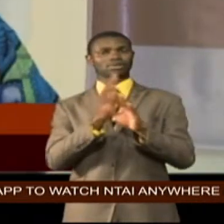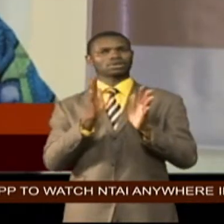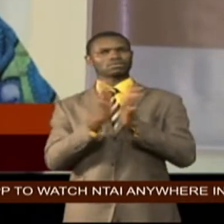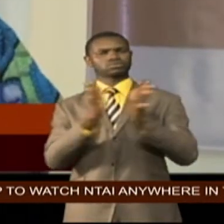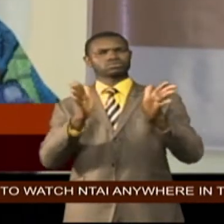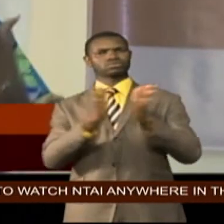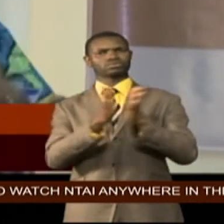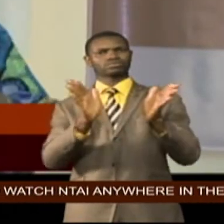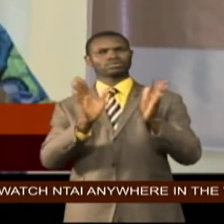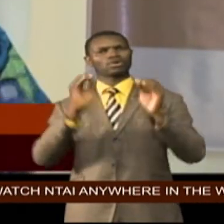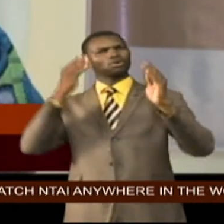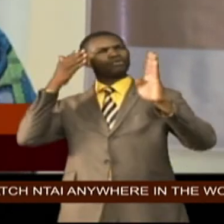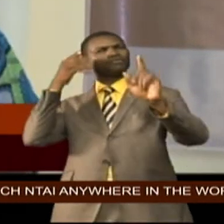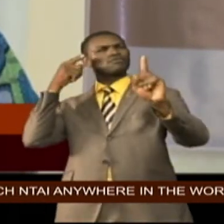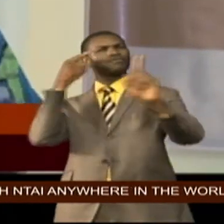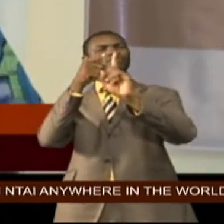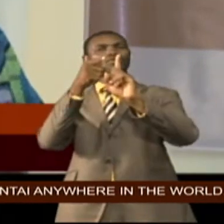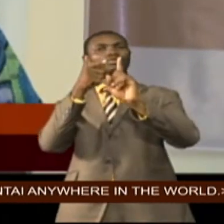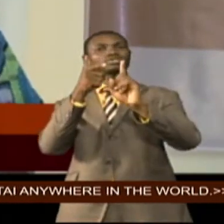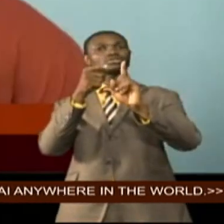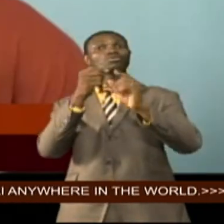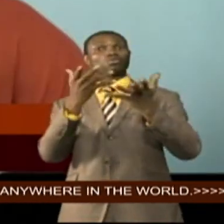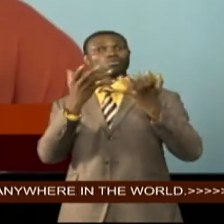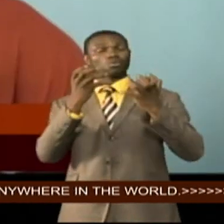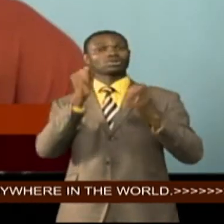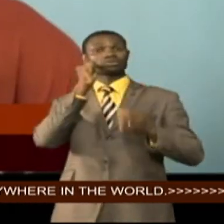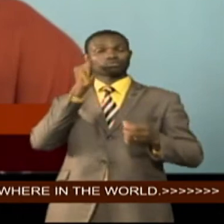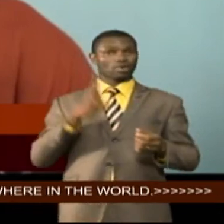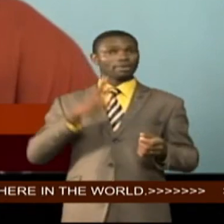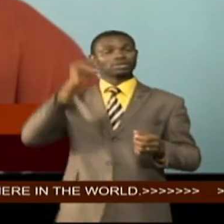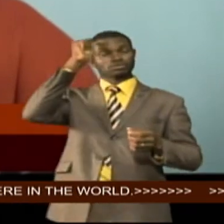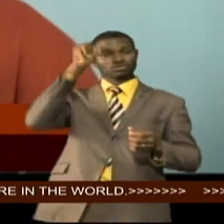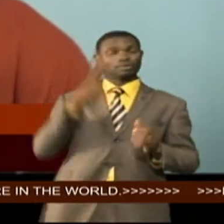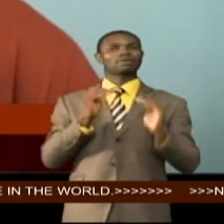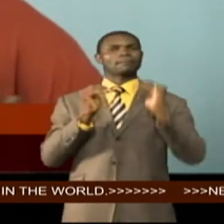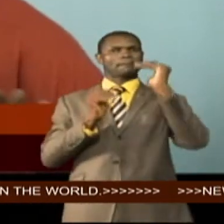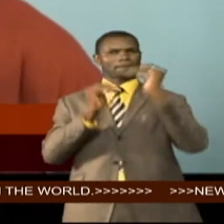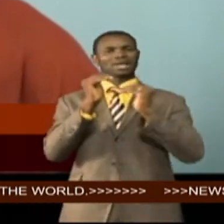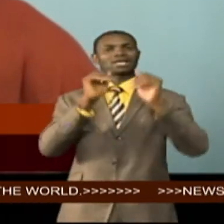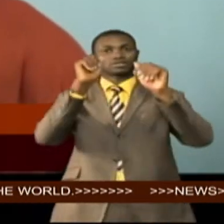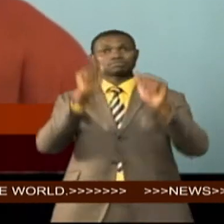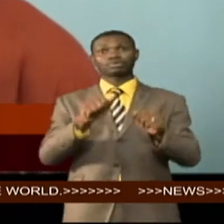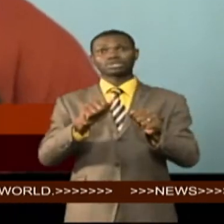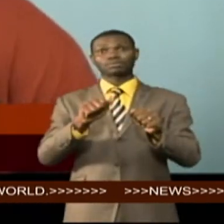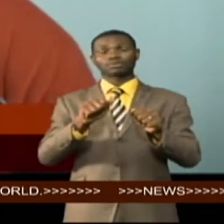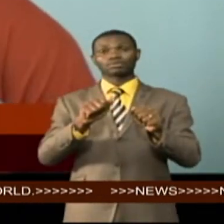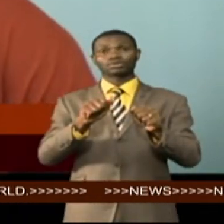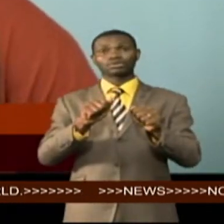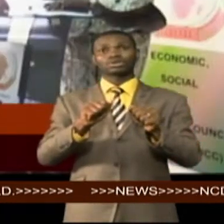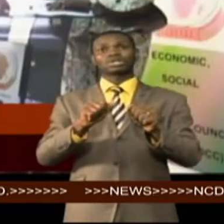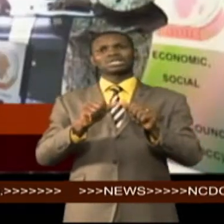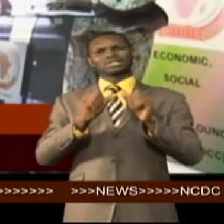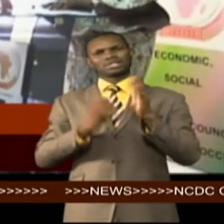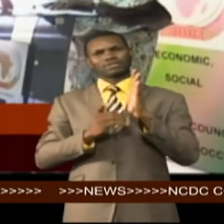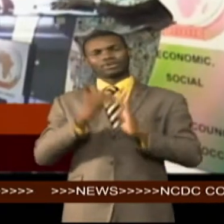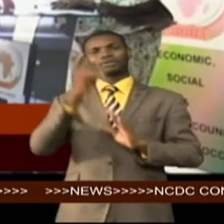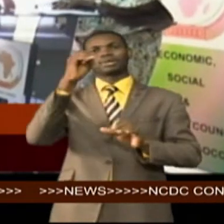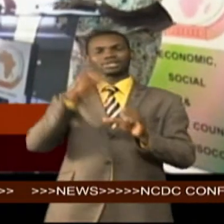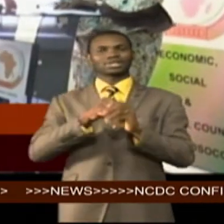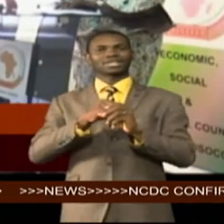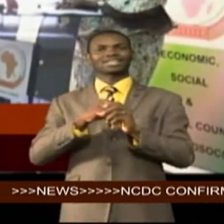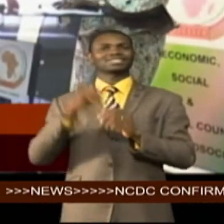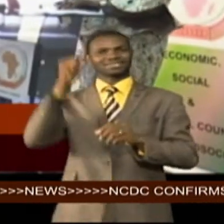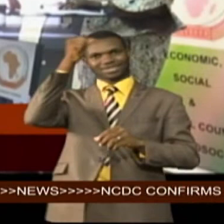centered on gender mainstreaming, which they say is key to achieving sustainable development in Africa. For side by